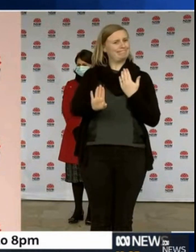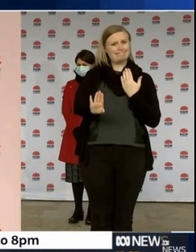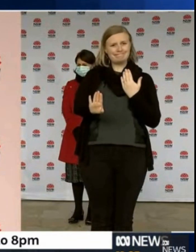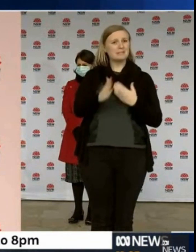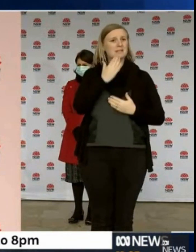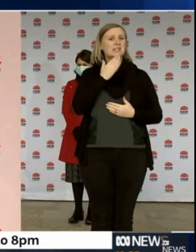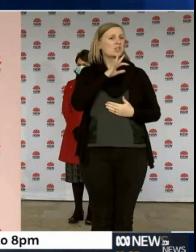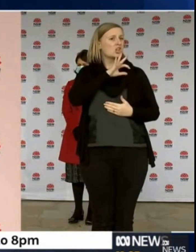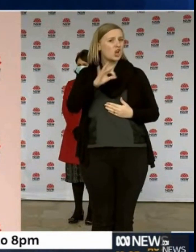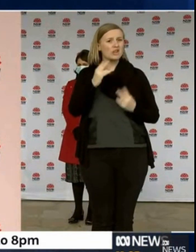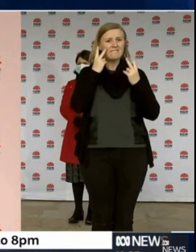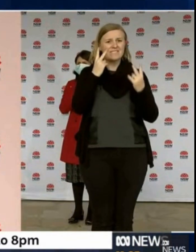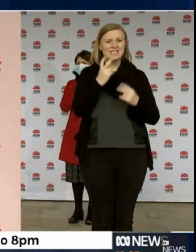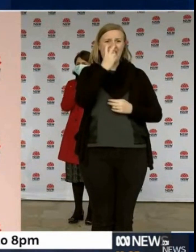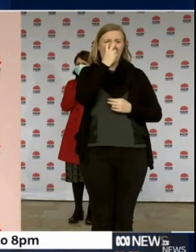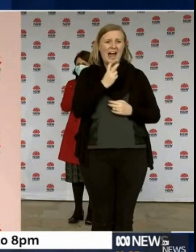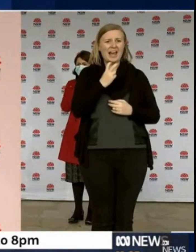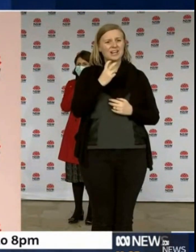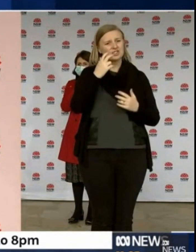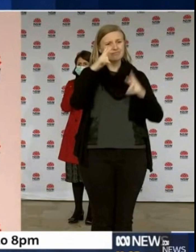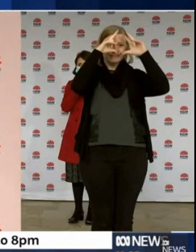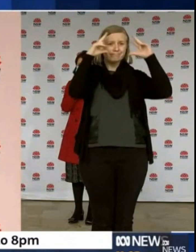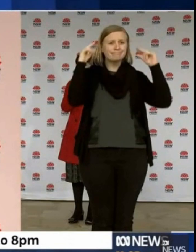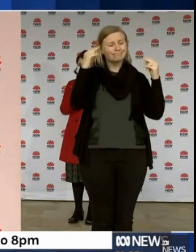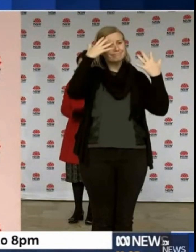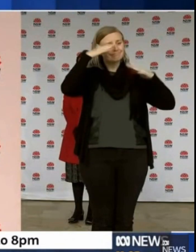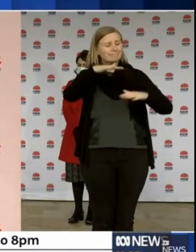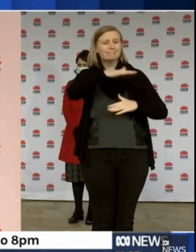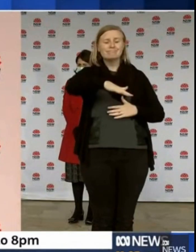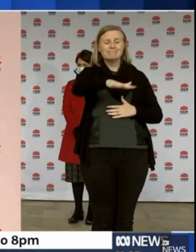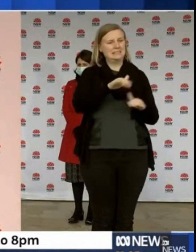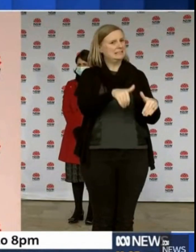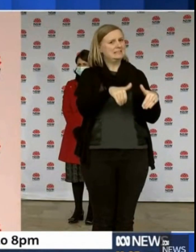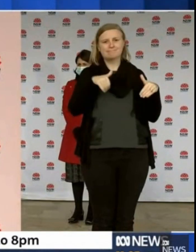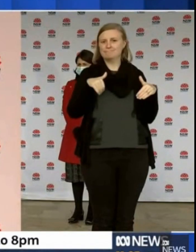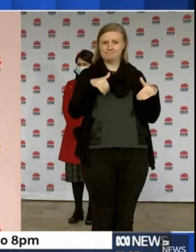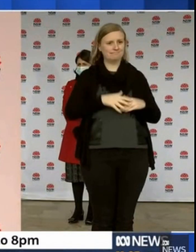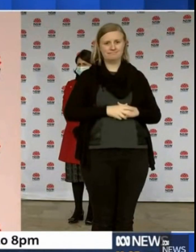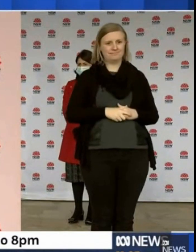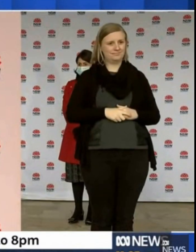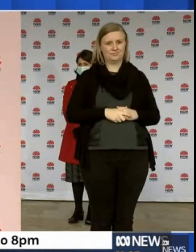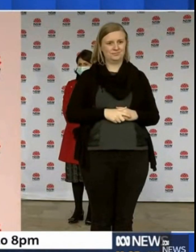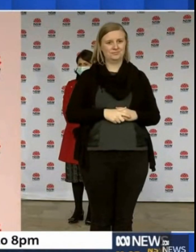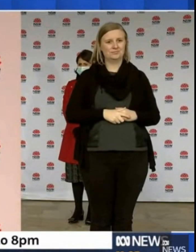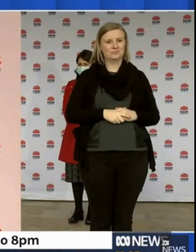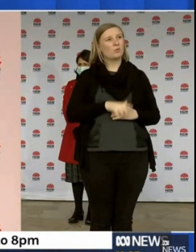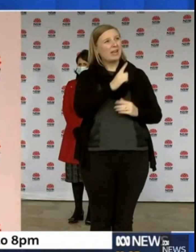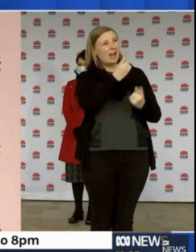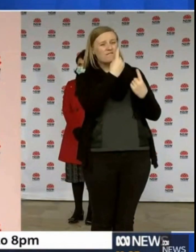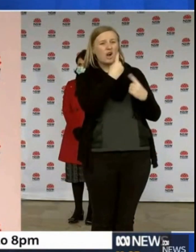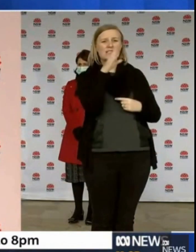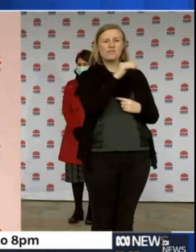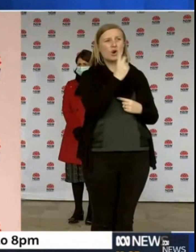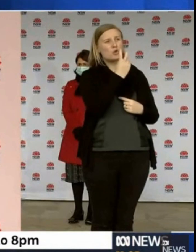taken very early on. We routinely engage with the aged care sector and provide advice, but I do want understanding at